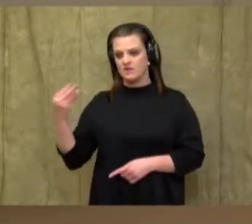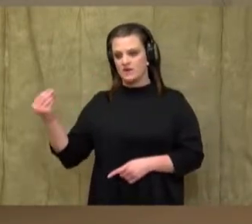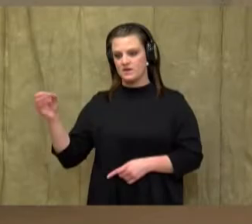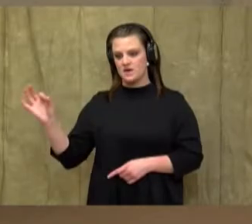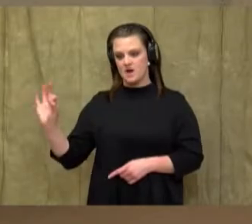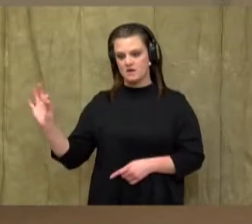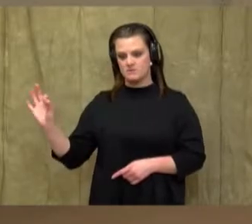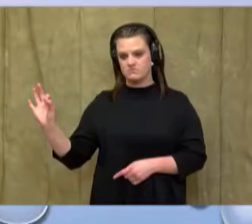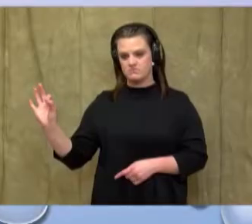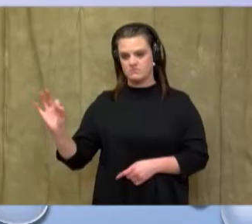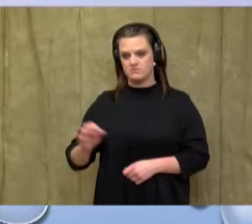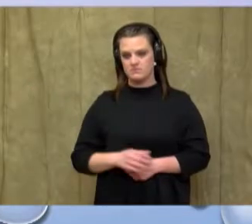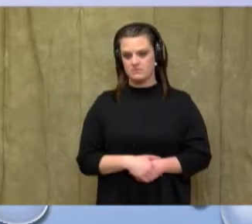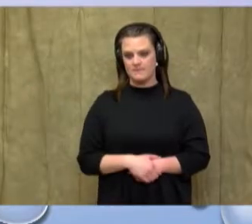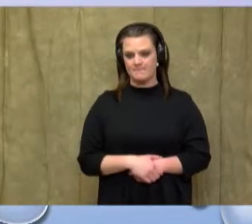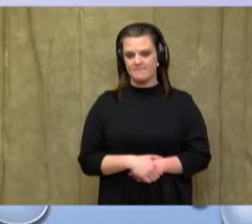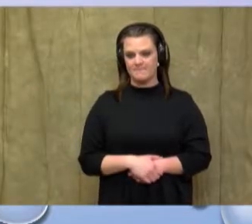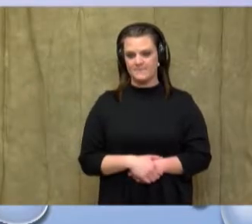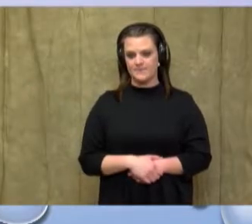9.